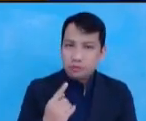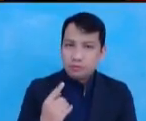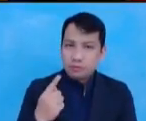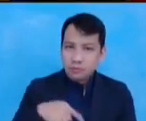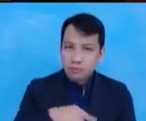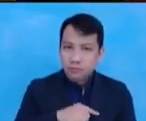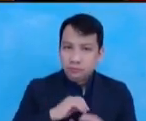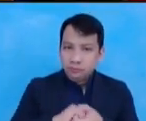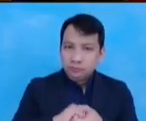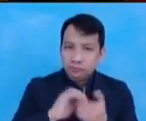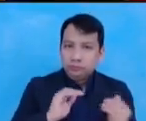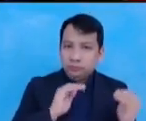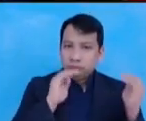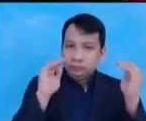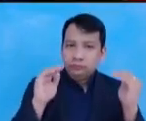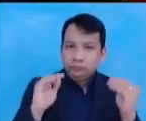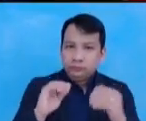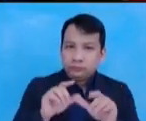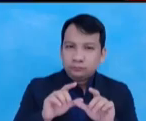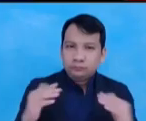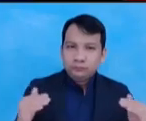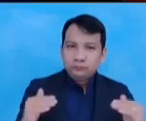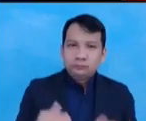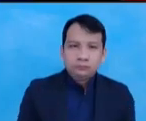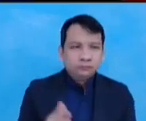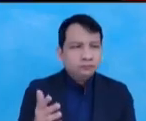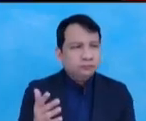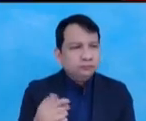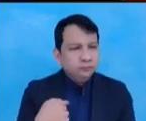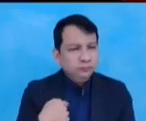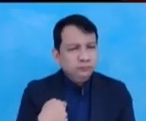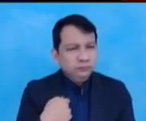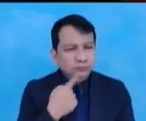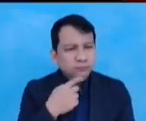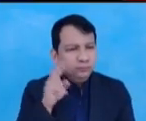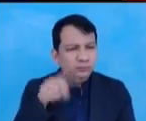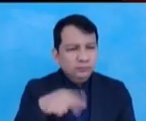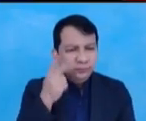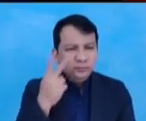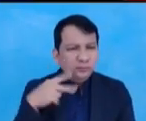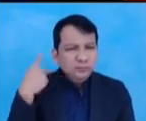high point. I do not see any partisan political